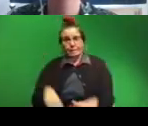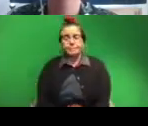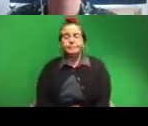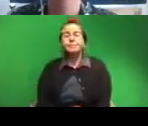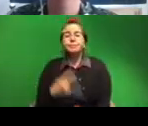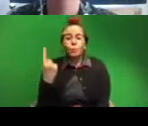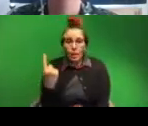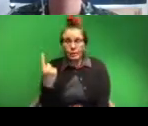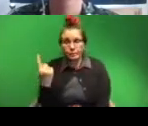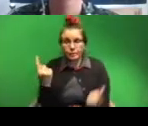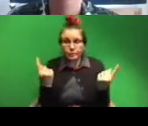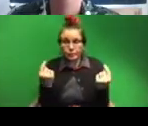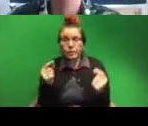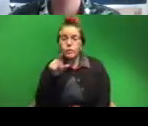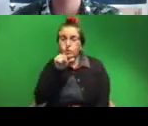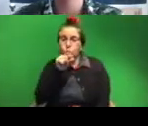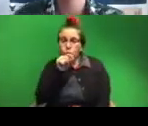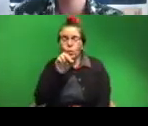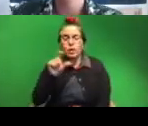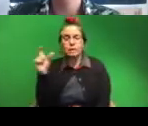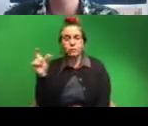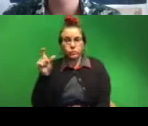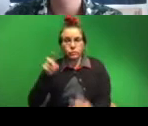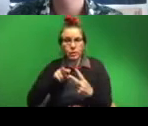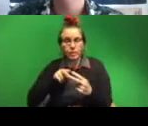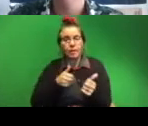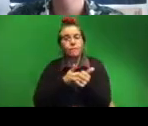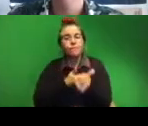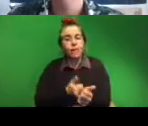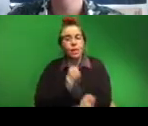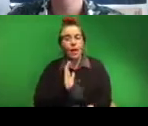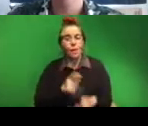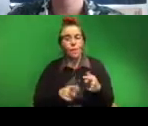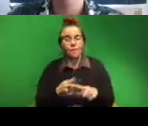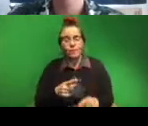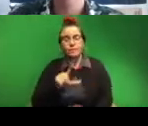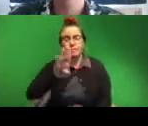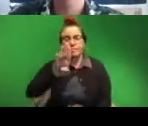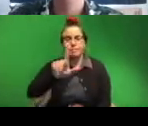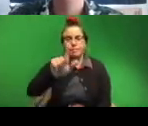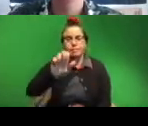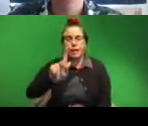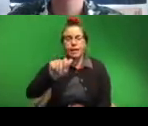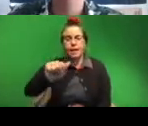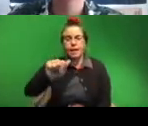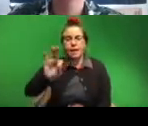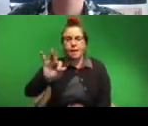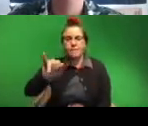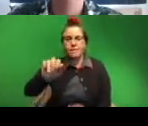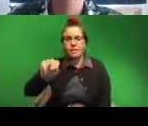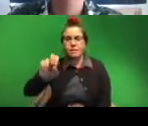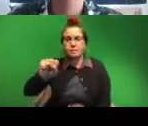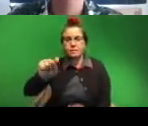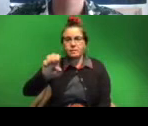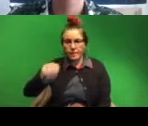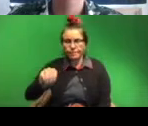thing that you can all do if you're on Twitter or on Instagram, you can follow our friends at Black AF in STEM. They're a group of Black